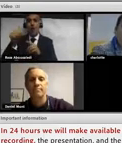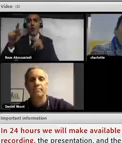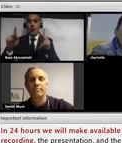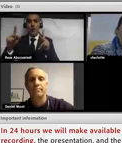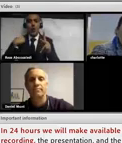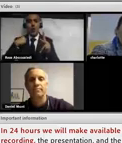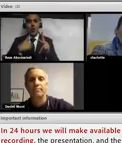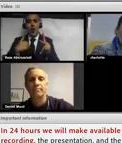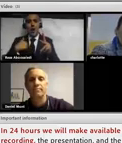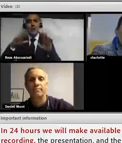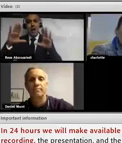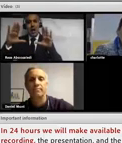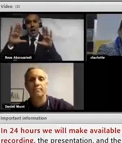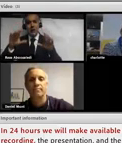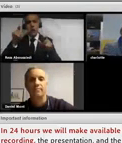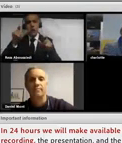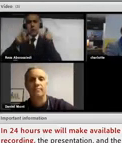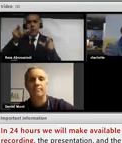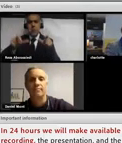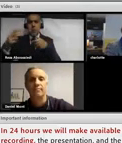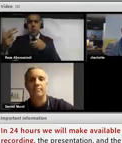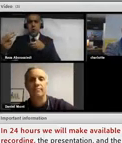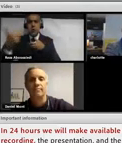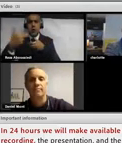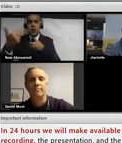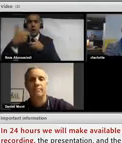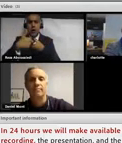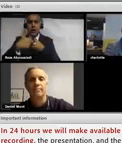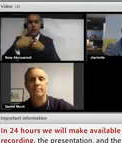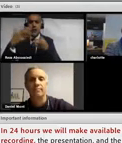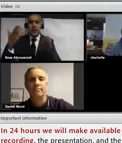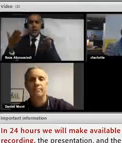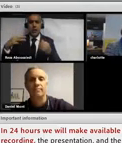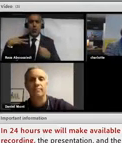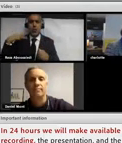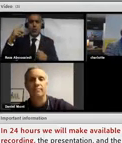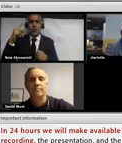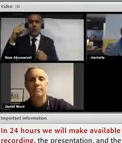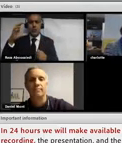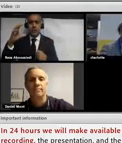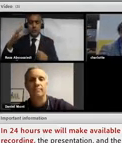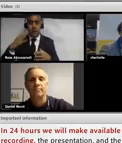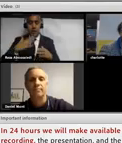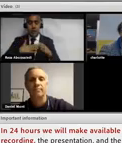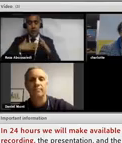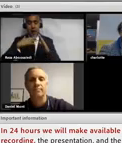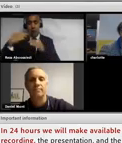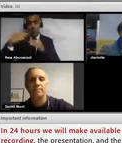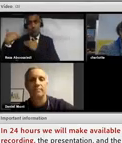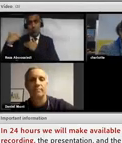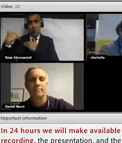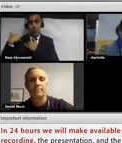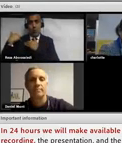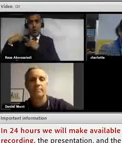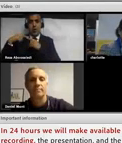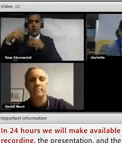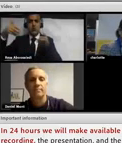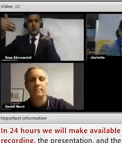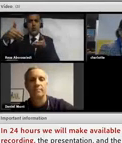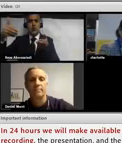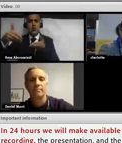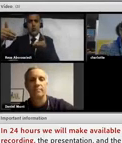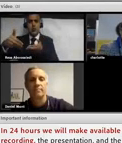people joining us this morning in Washington, D.C. My role this morning is to introduce